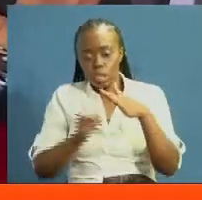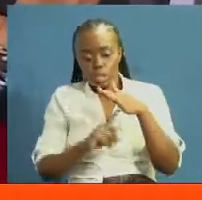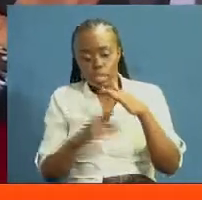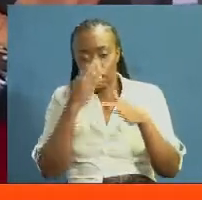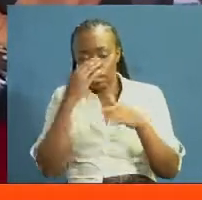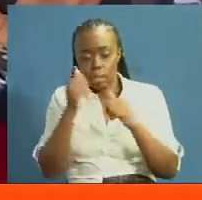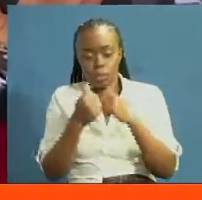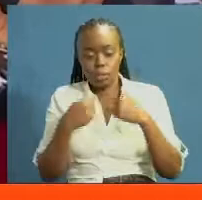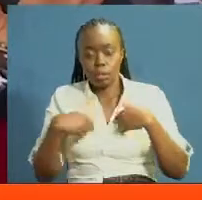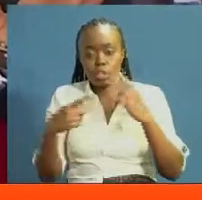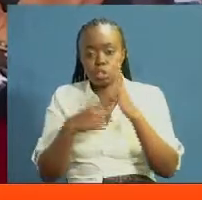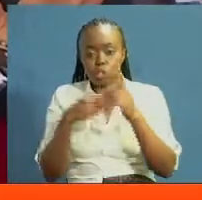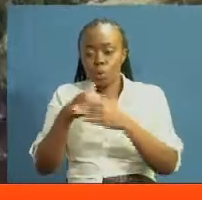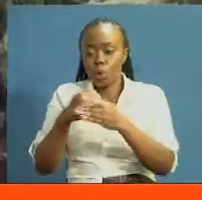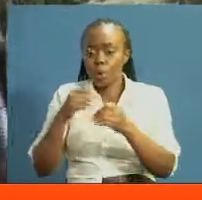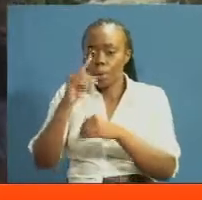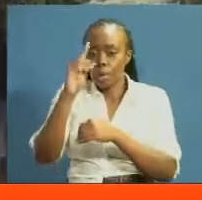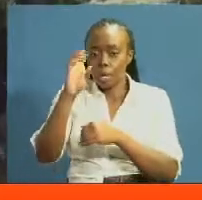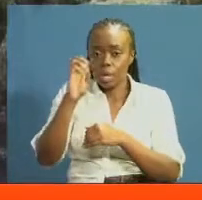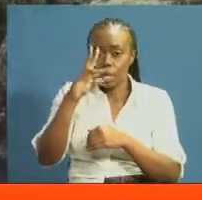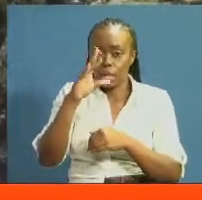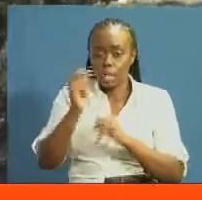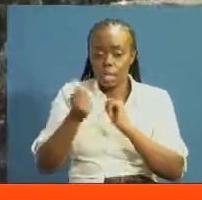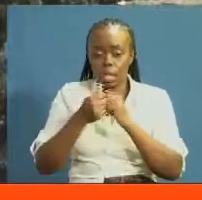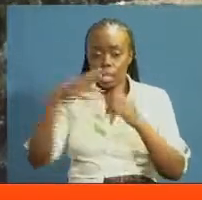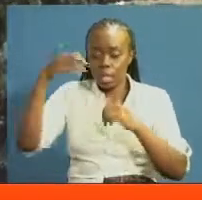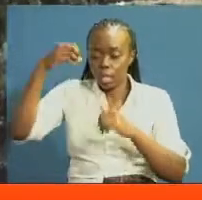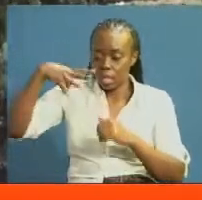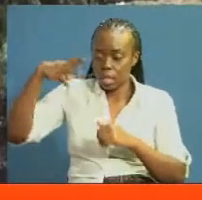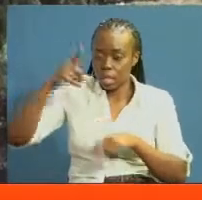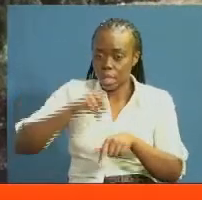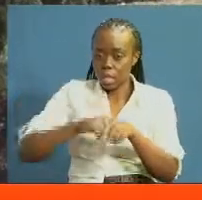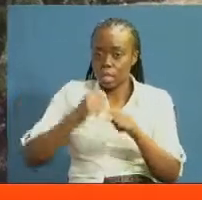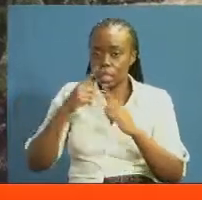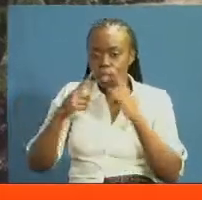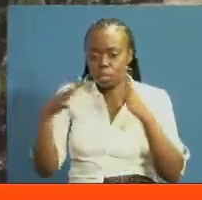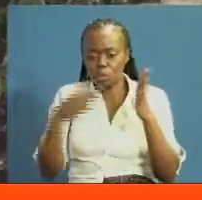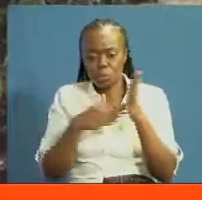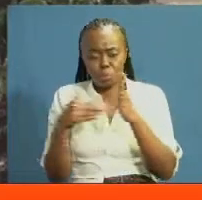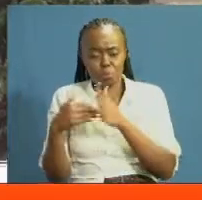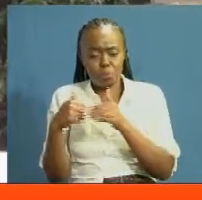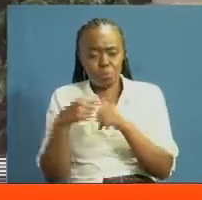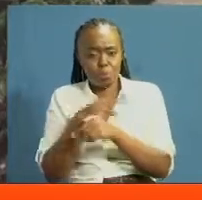to also appear before DCI to shed light on grabbing claims against him.